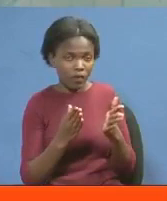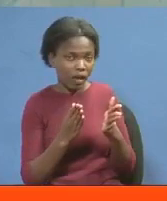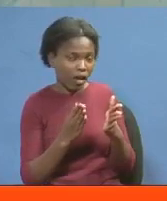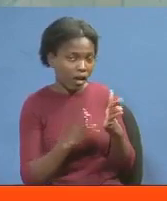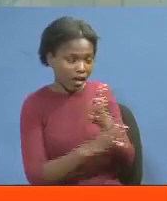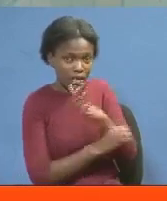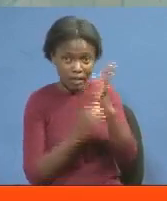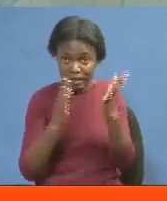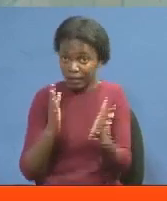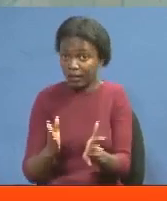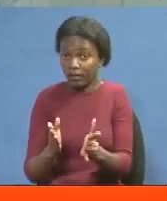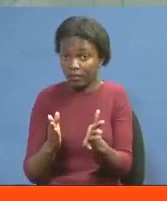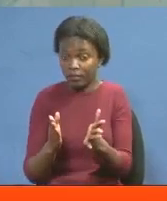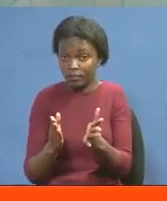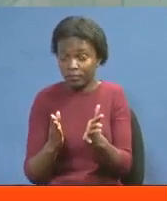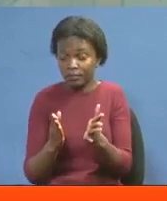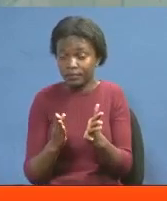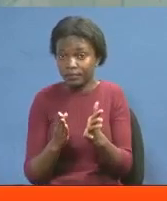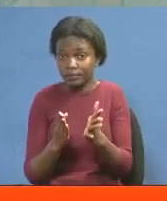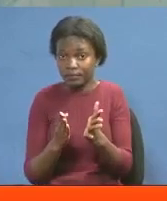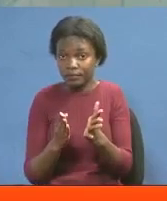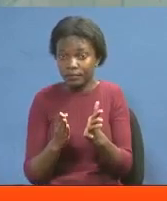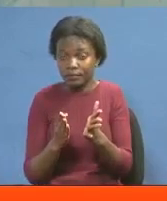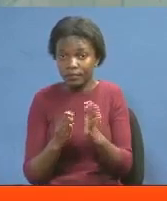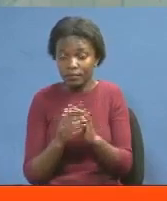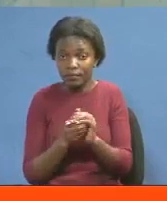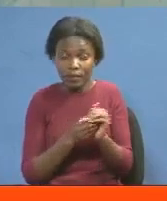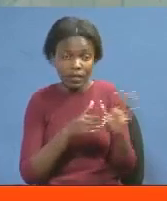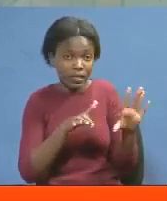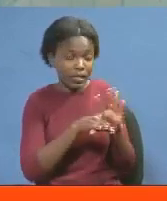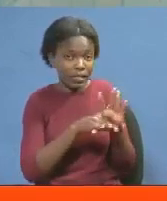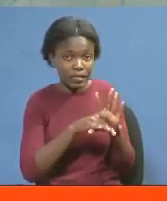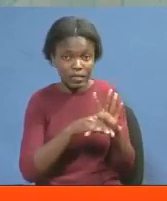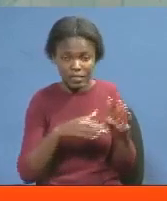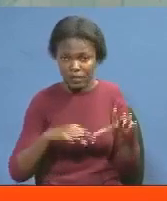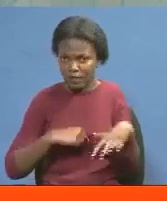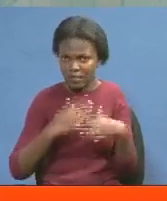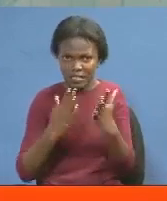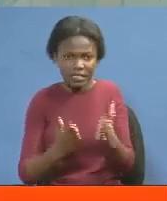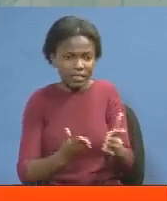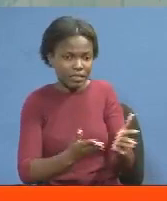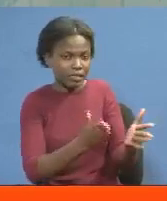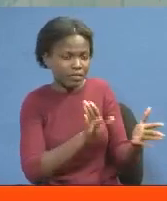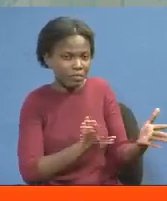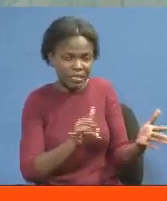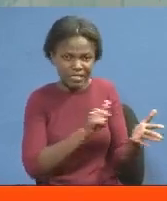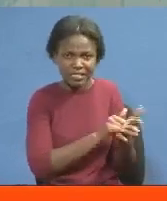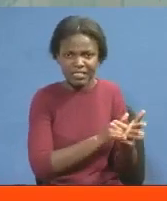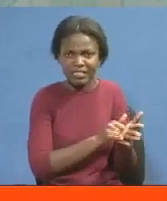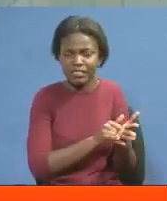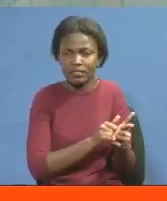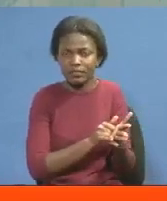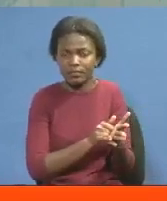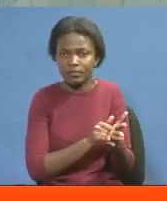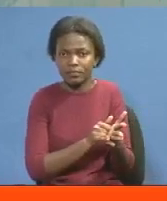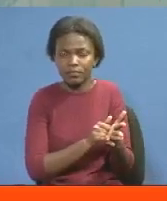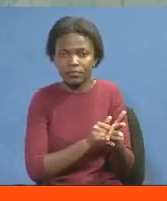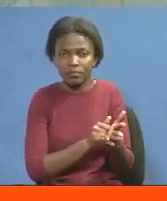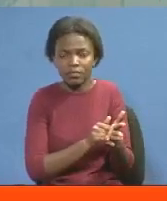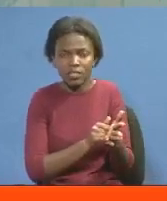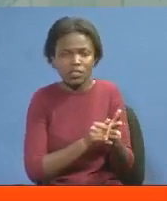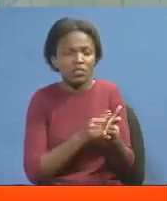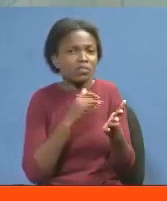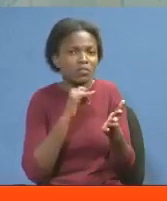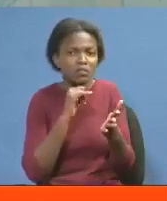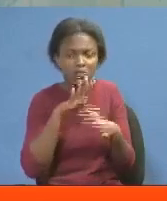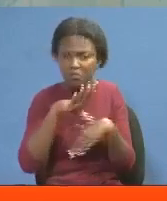before, or terrorist cells, sleeper cells in those refugee camps, mm-hmm, it's not the whole 500,000 refugees